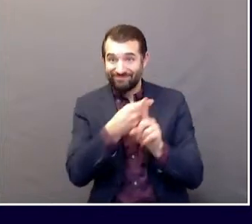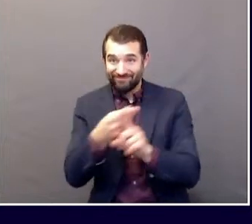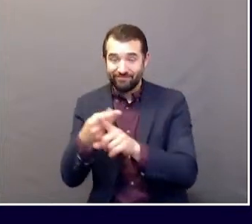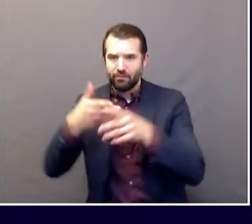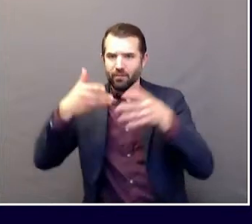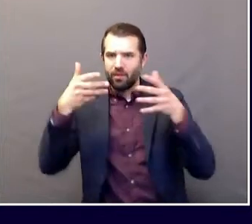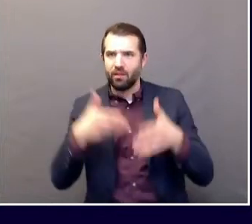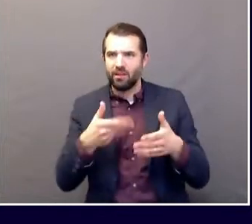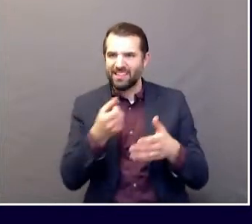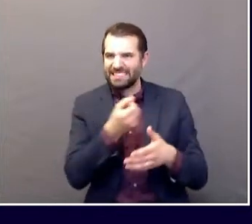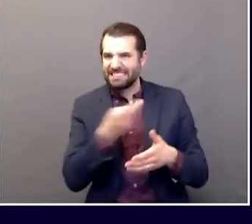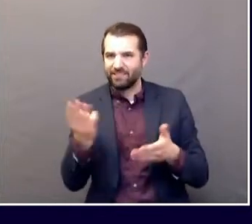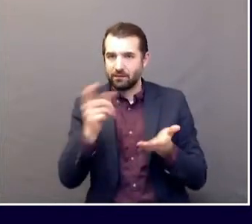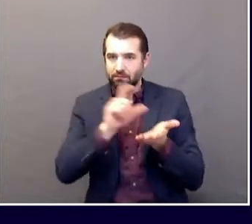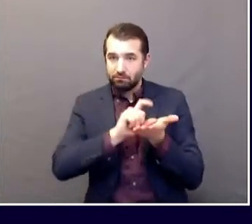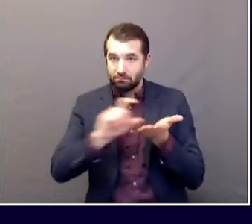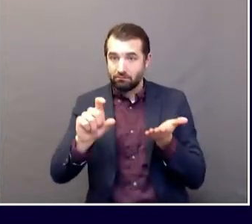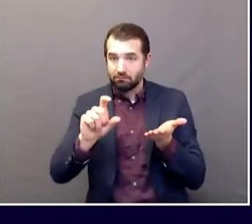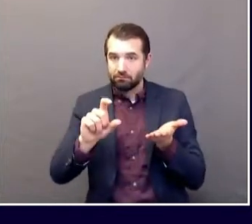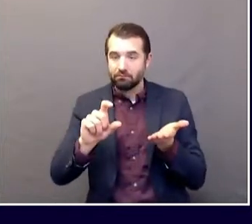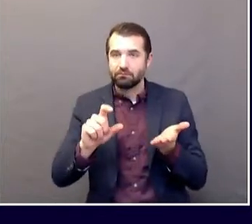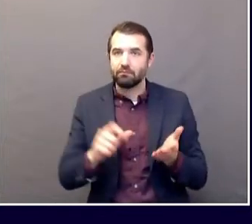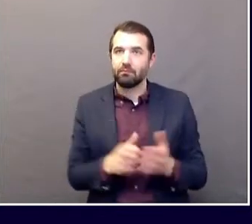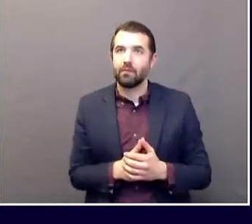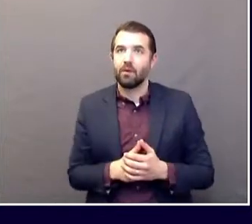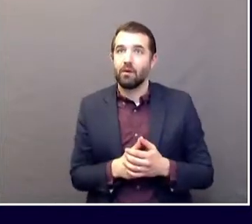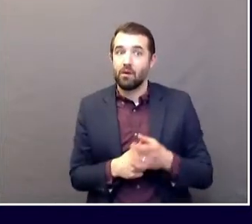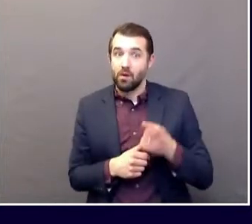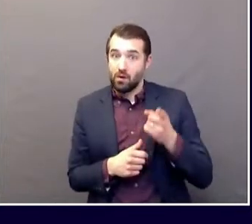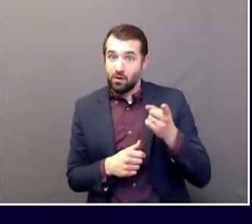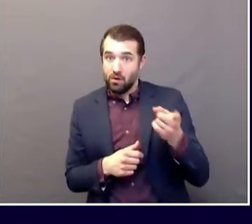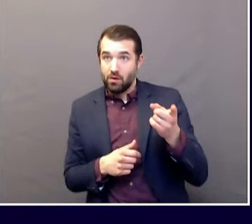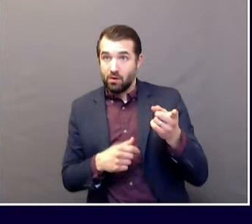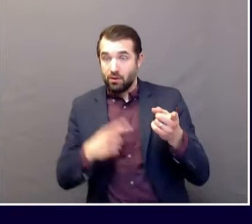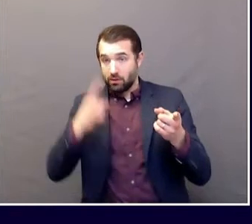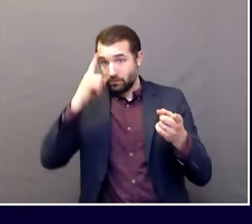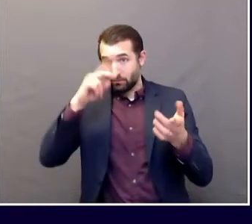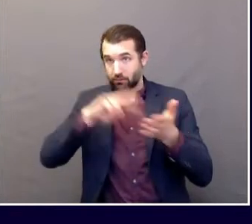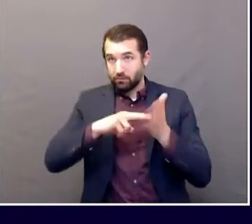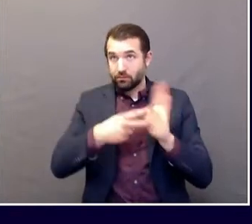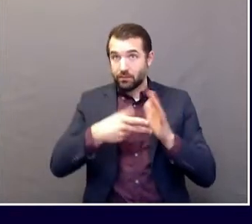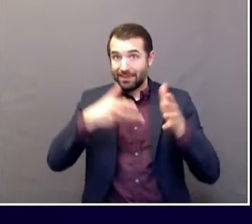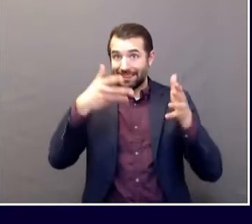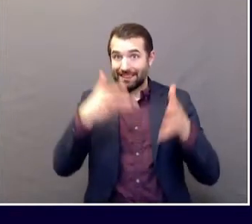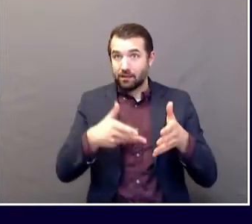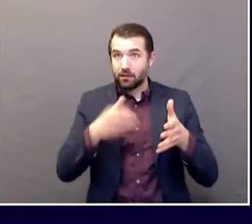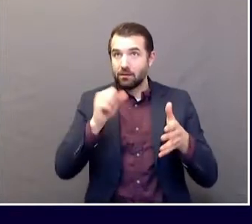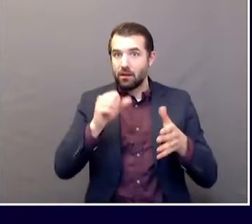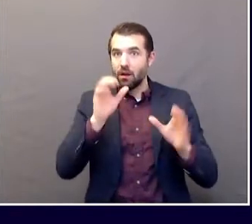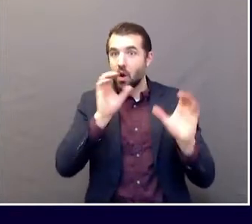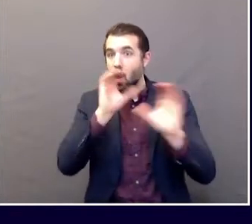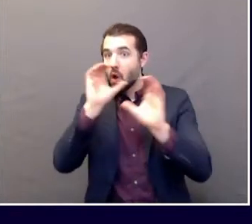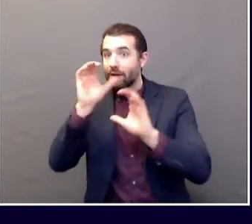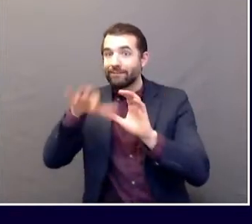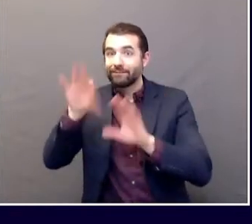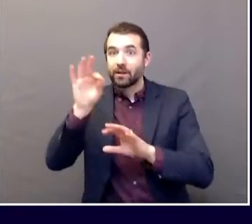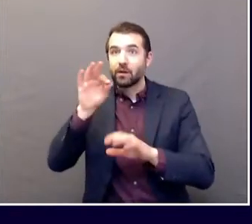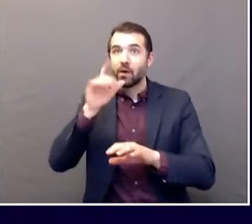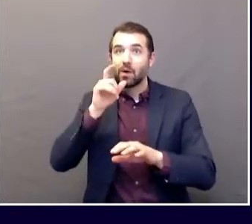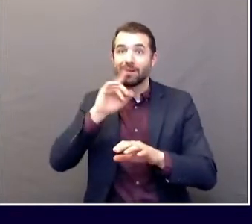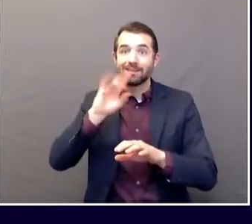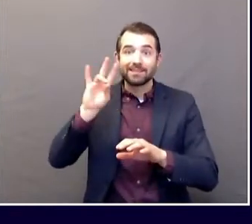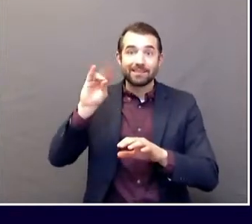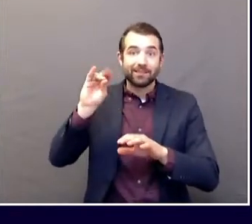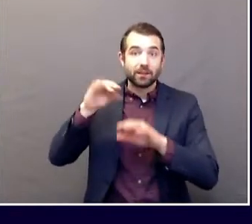vaccine are over 70. So they still have to go to somebody in the current phase that we're in.